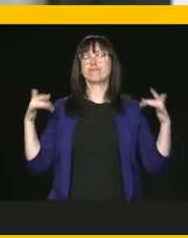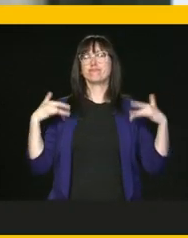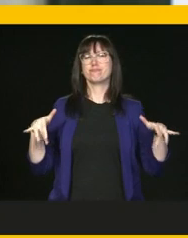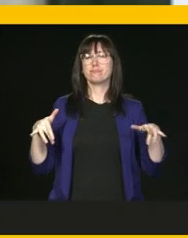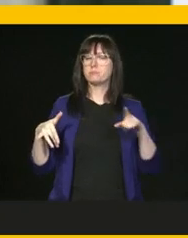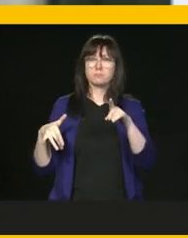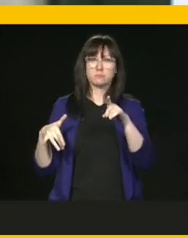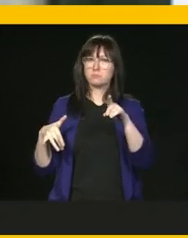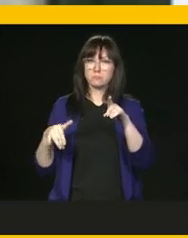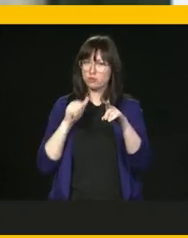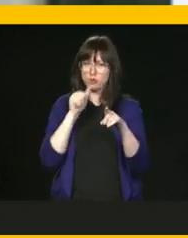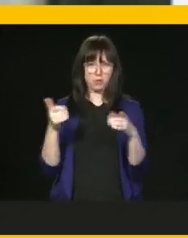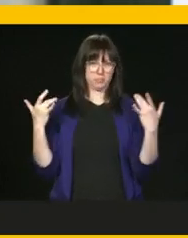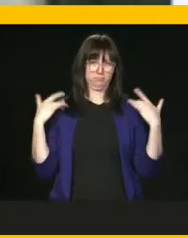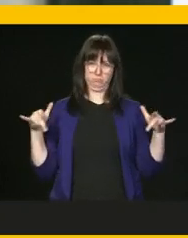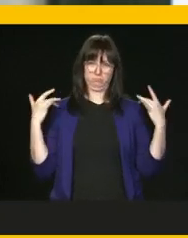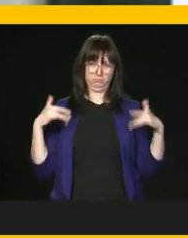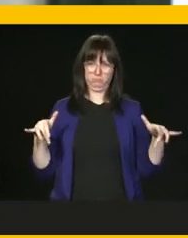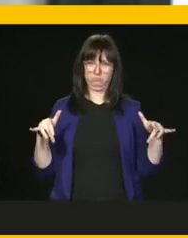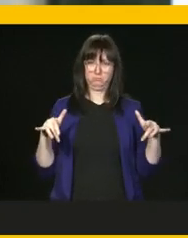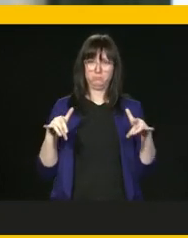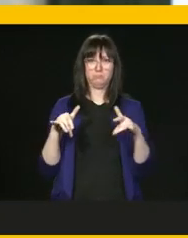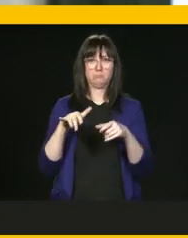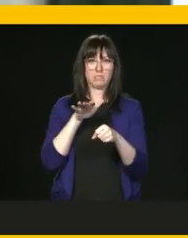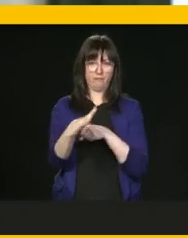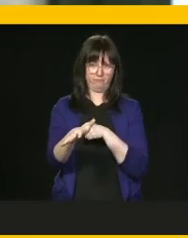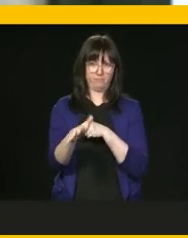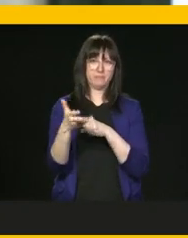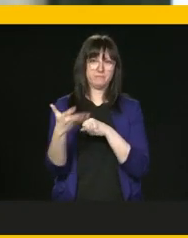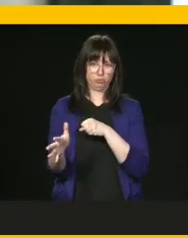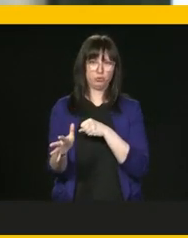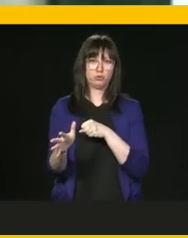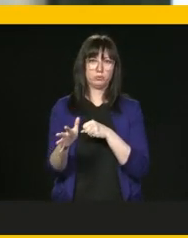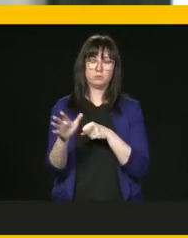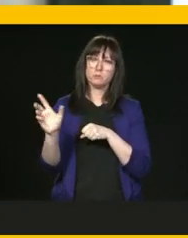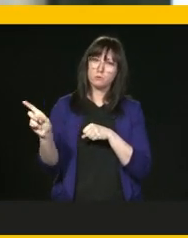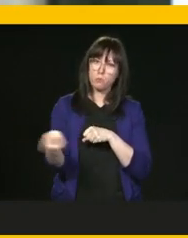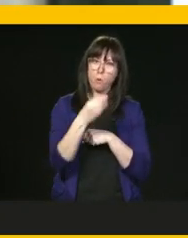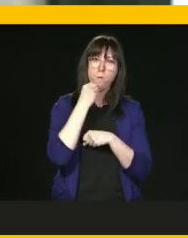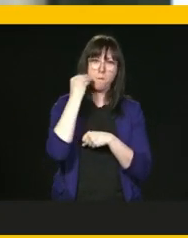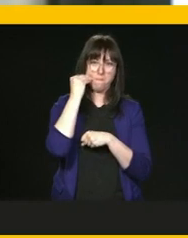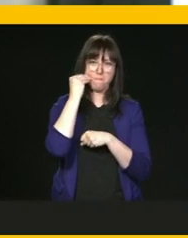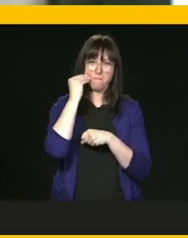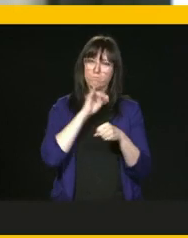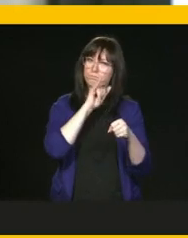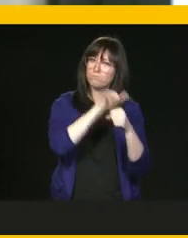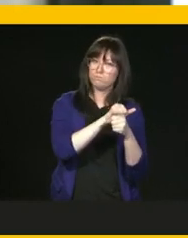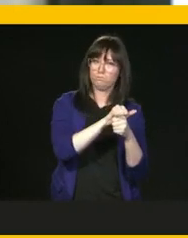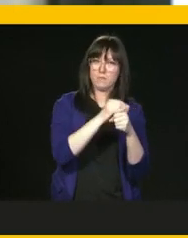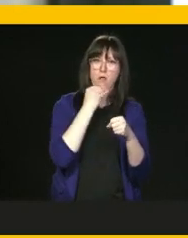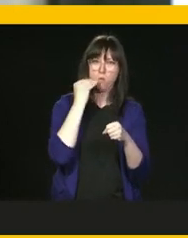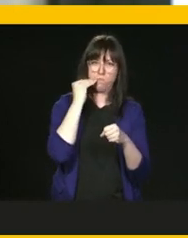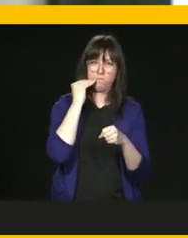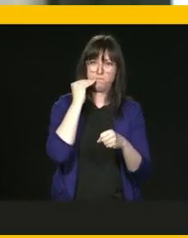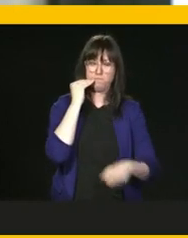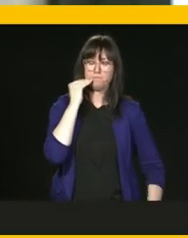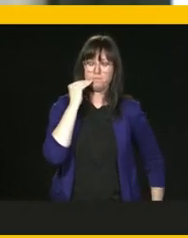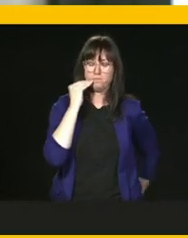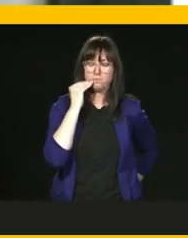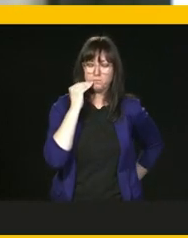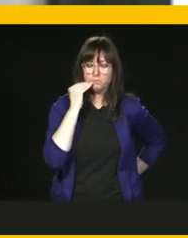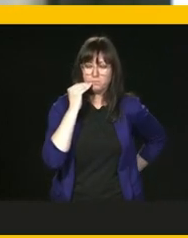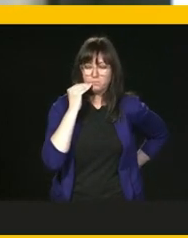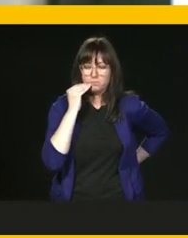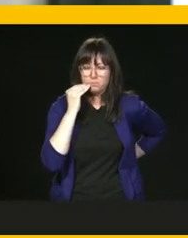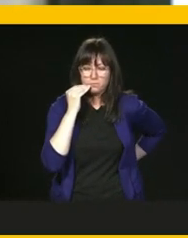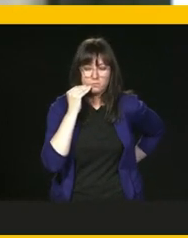not. Enough is enough. Go home and stay home. This